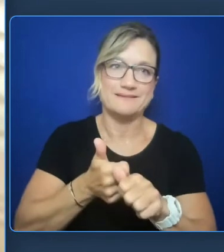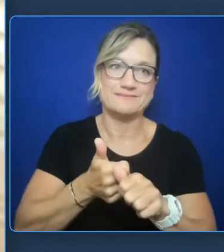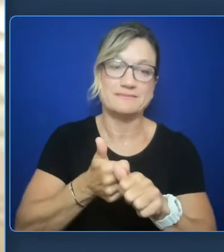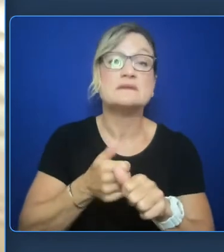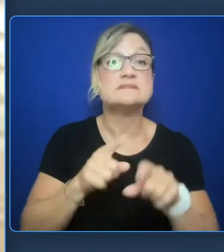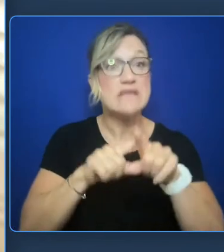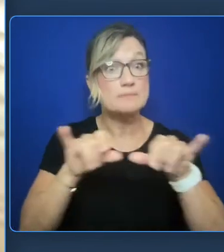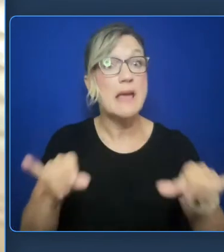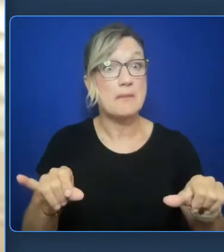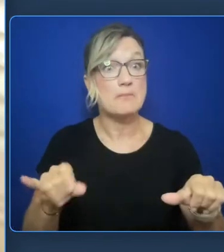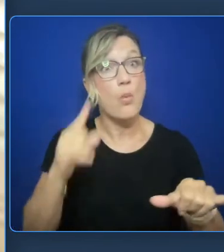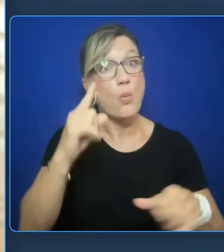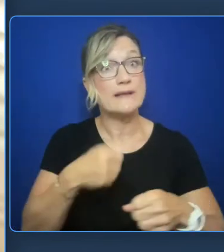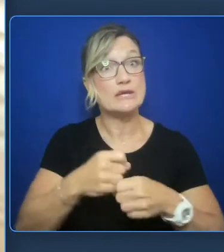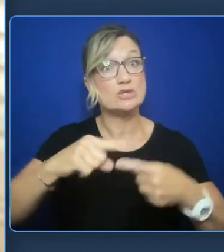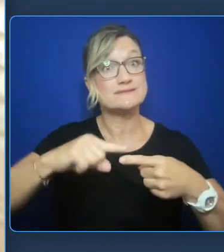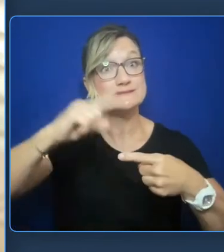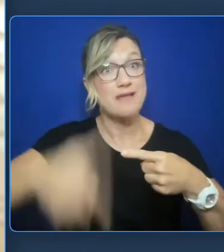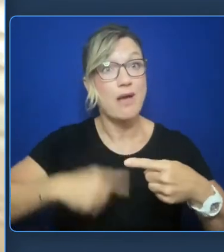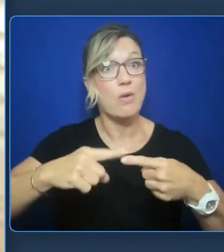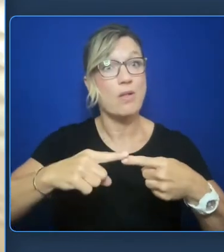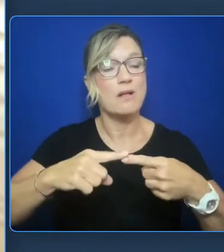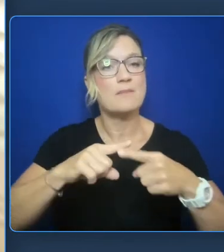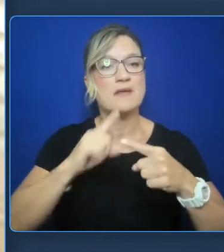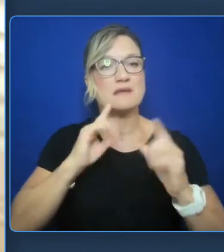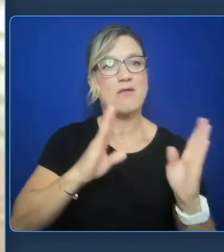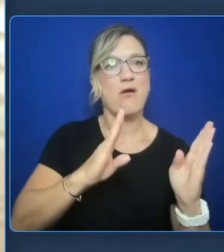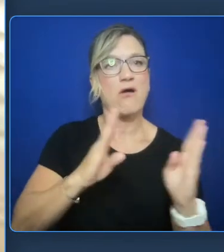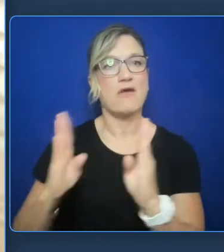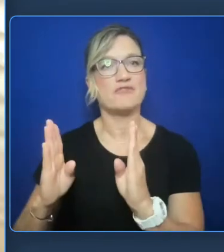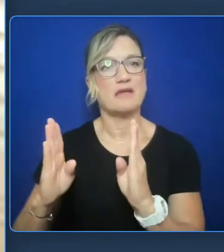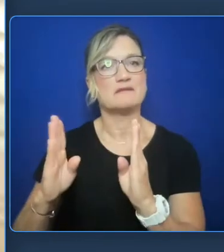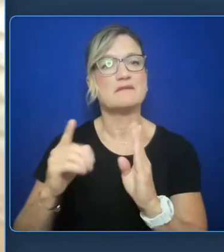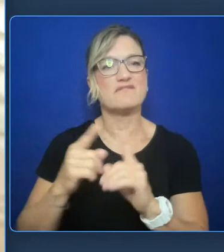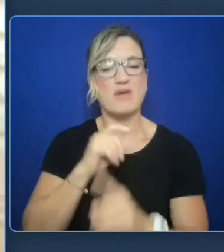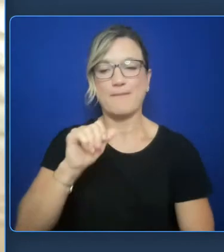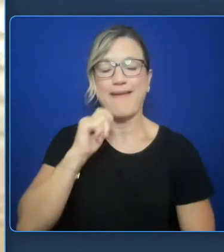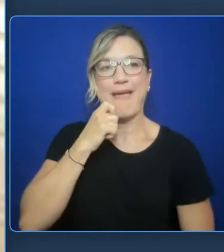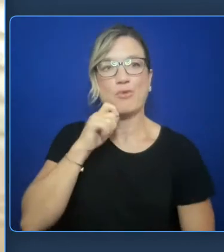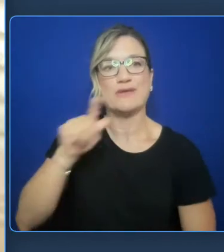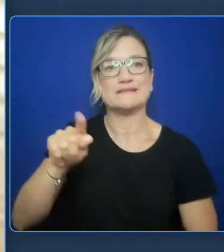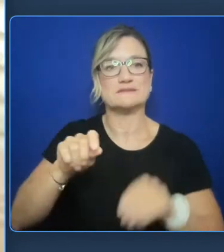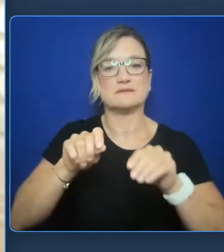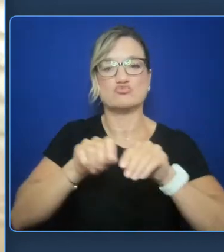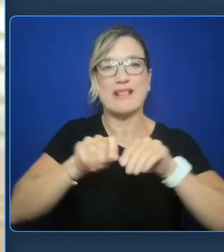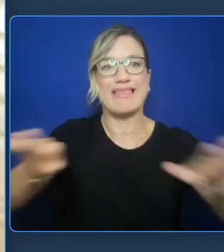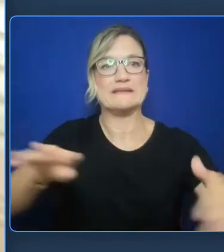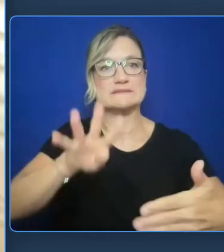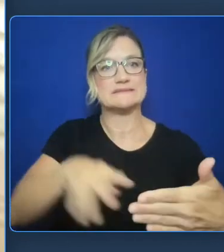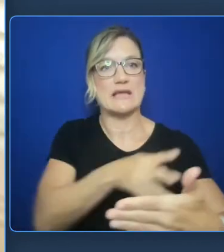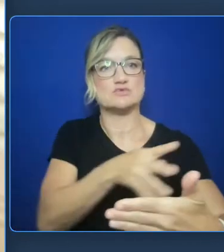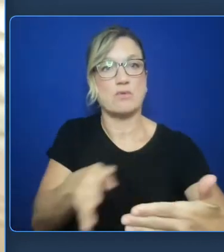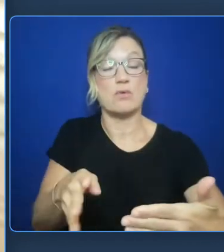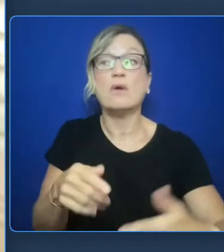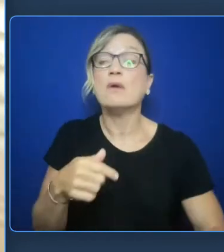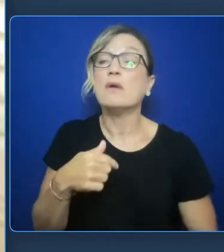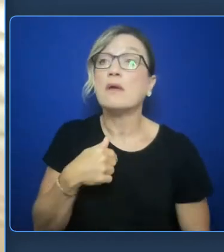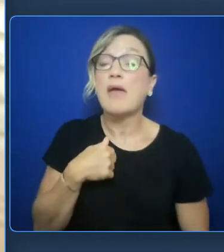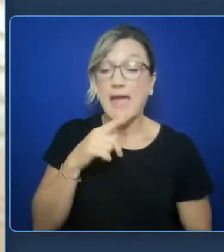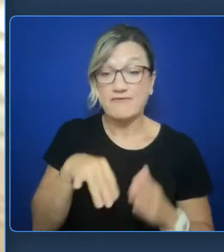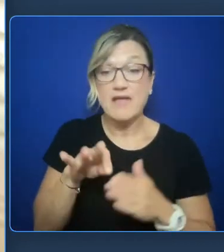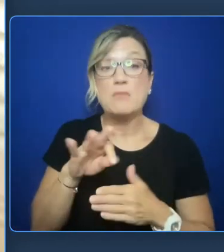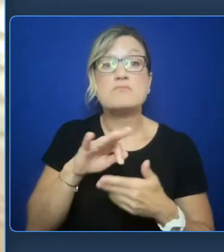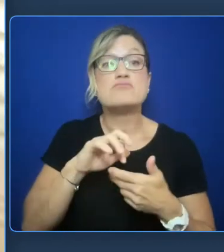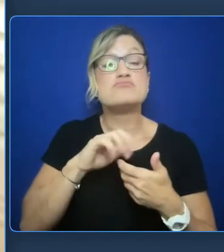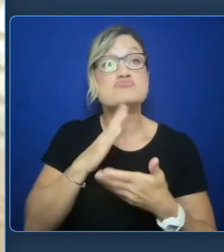same amount of time, a 1 year cycle. It's just offset a little bit from Apple's release schedule. I found that's